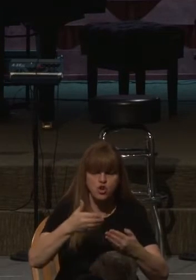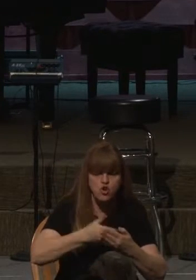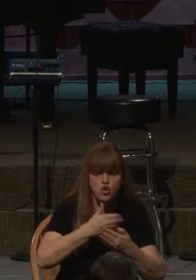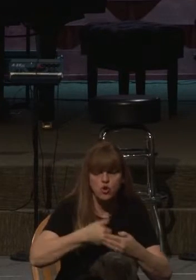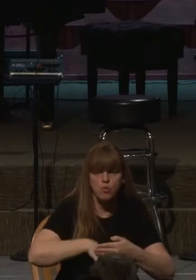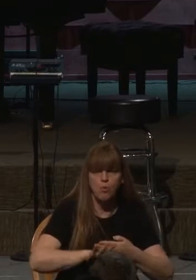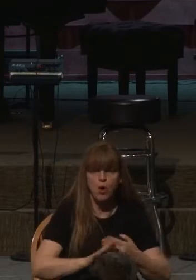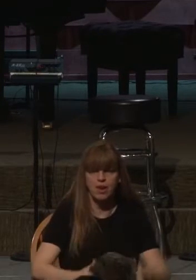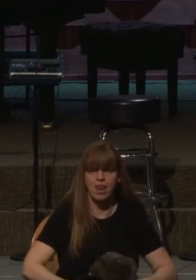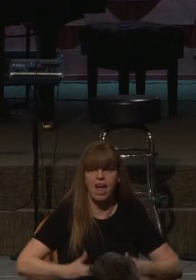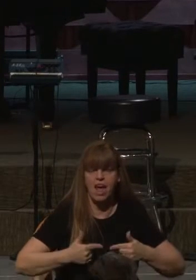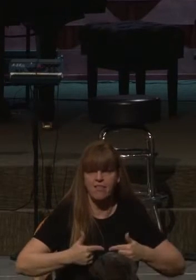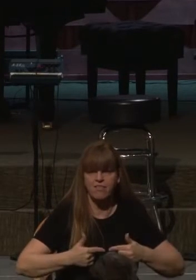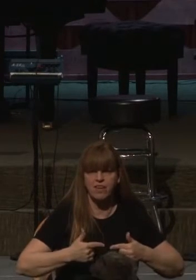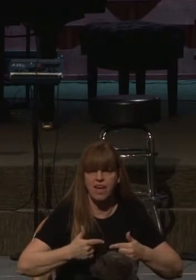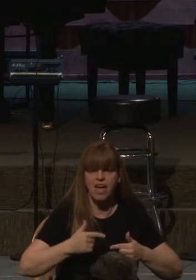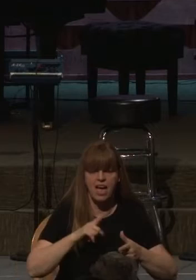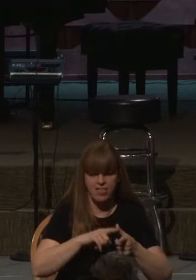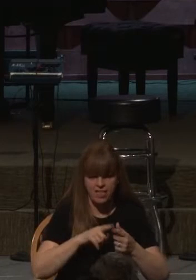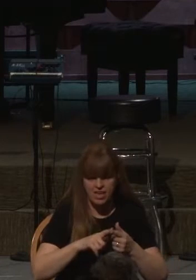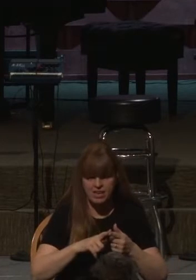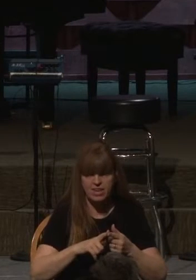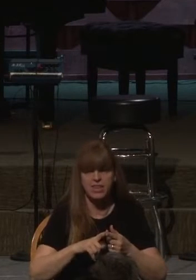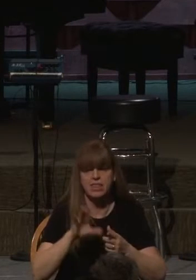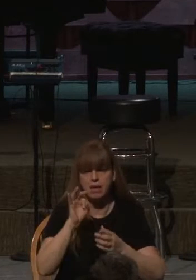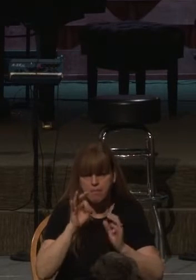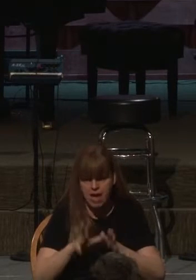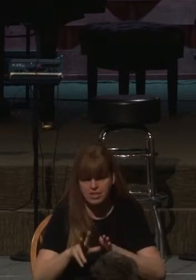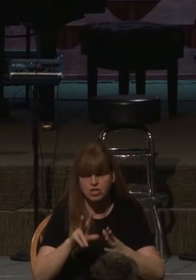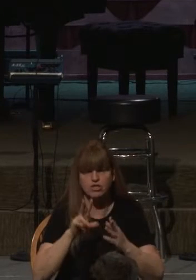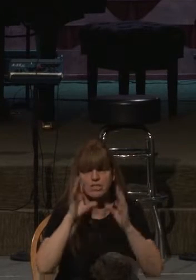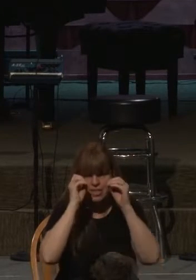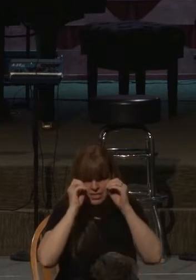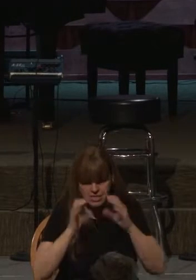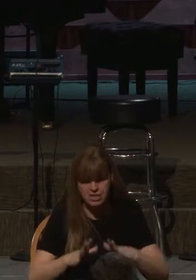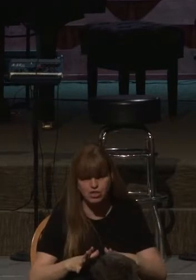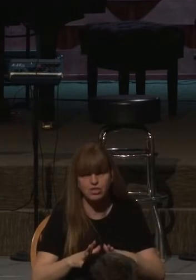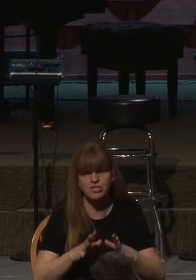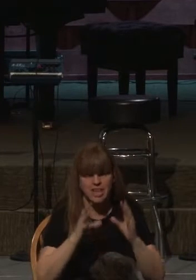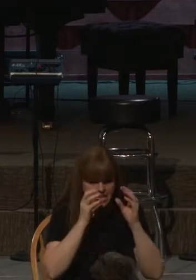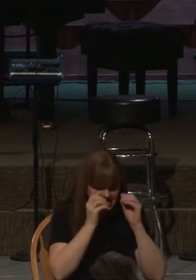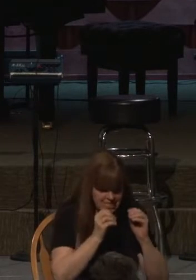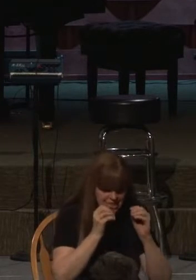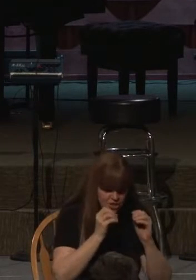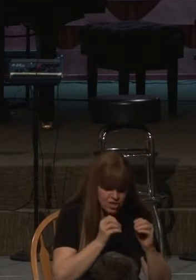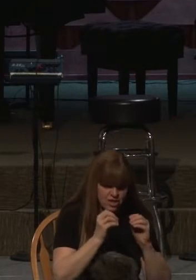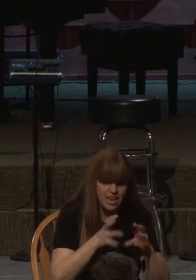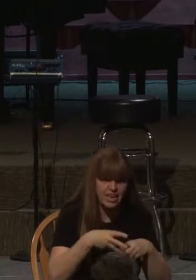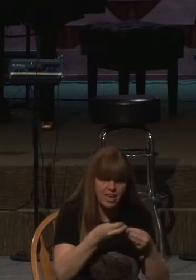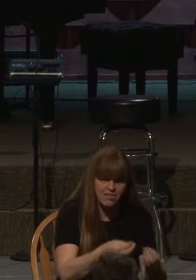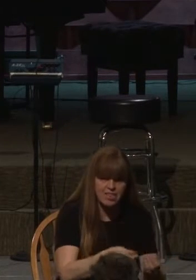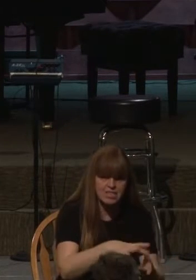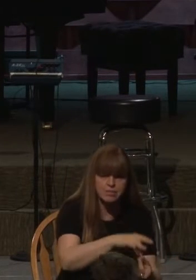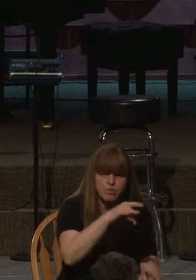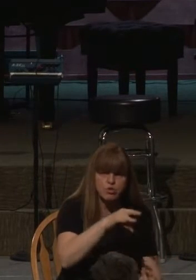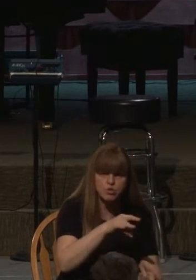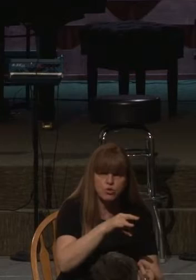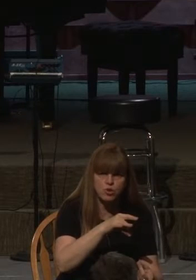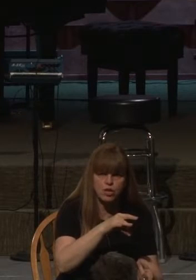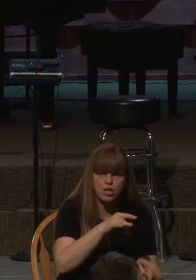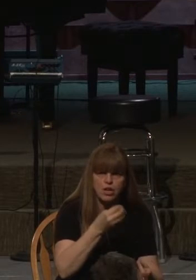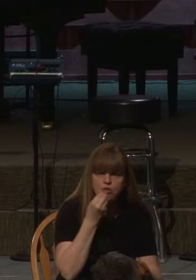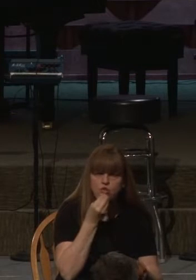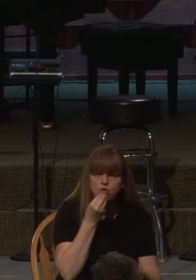life and ensure that they receive the right spiritual nutrition, they receive the right care, they